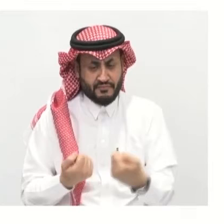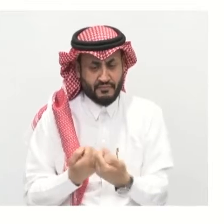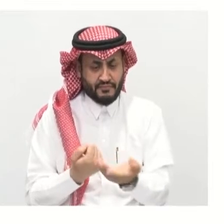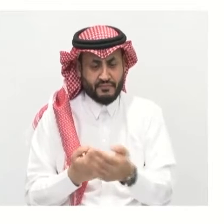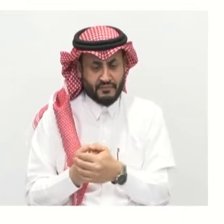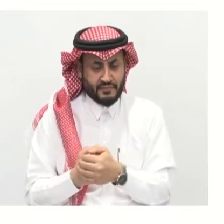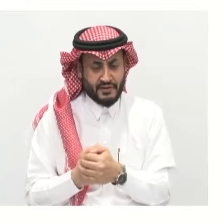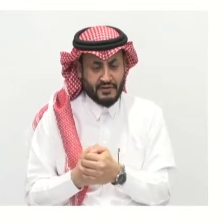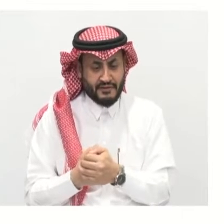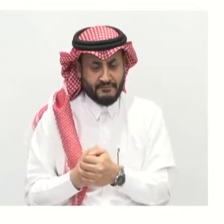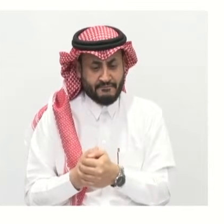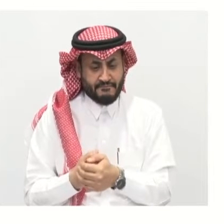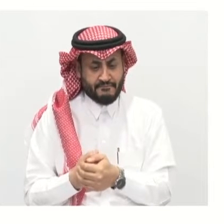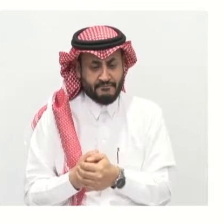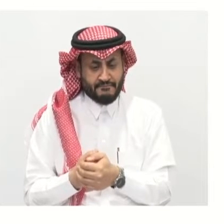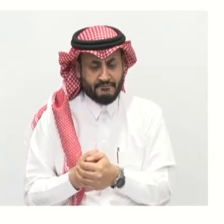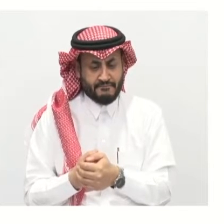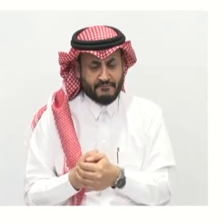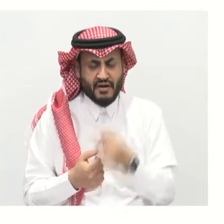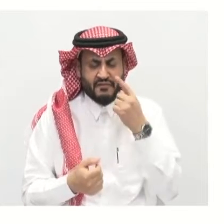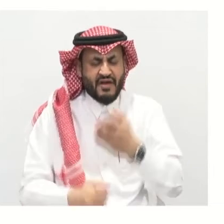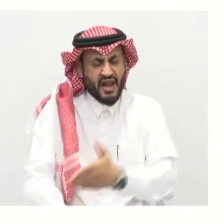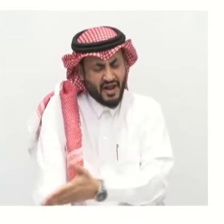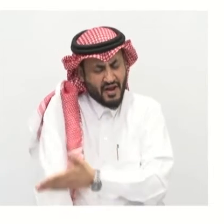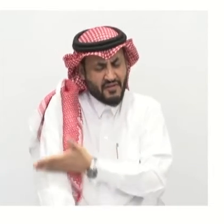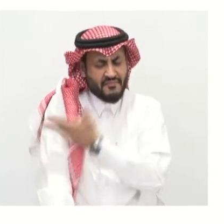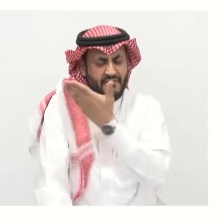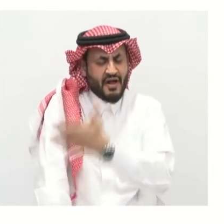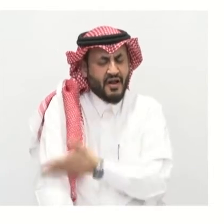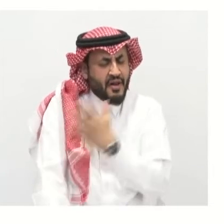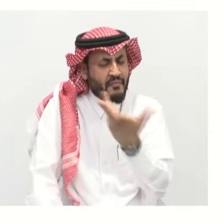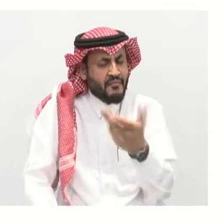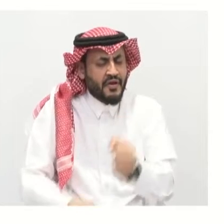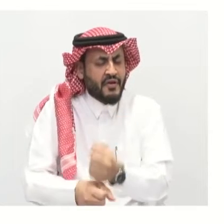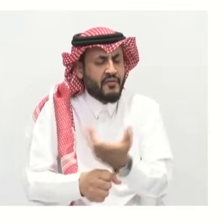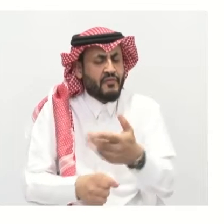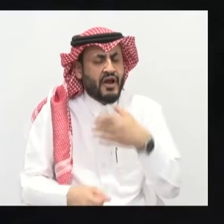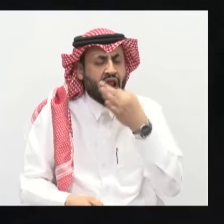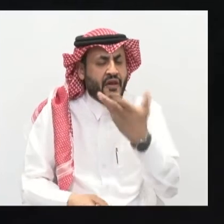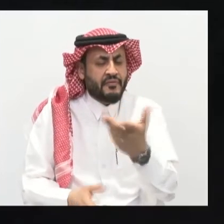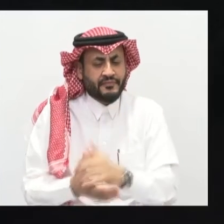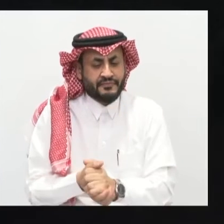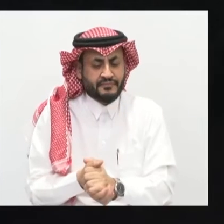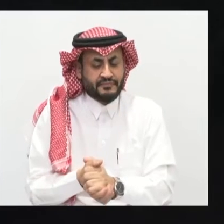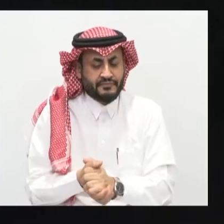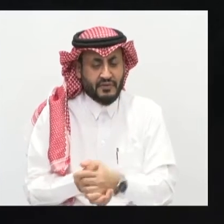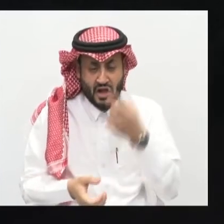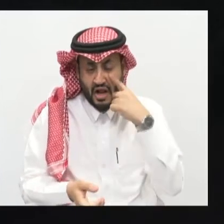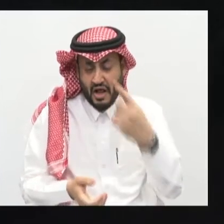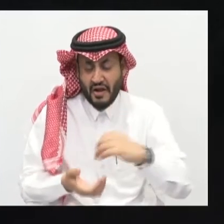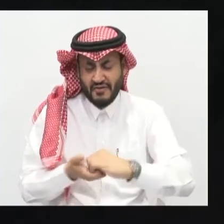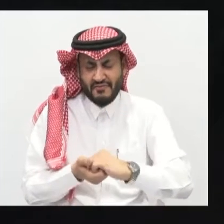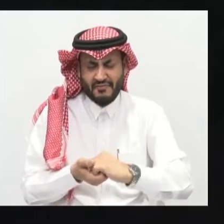What can you say or do to make a friend feel better? So let's say you found a friend who's